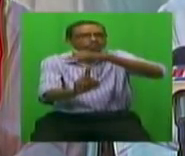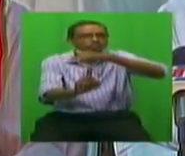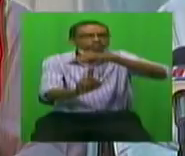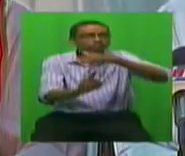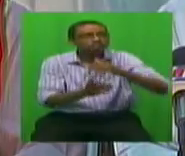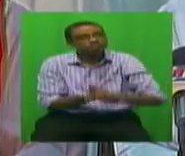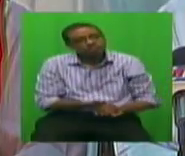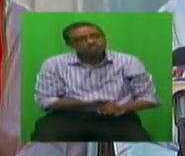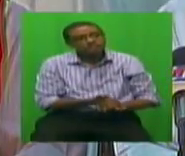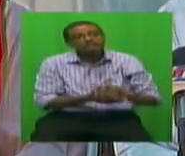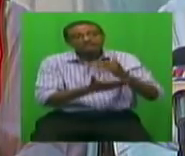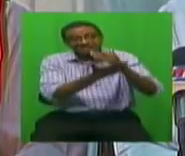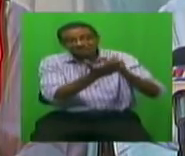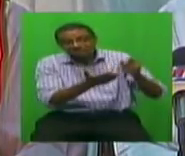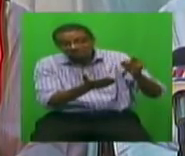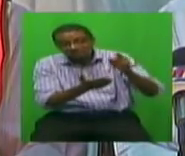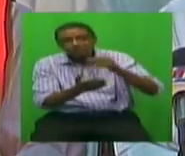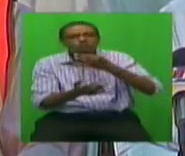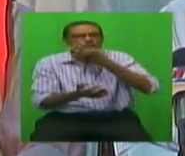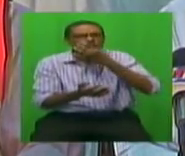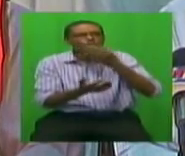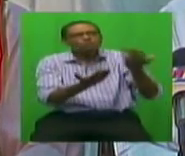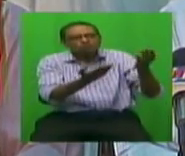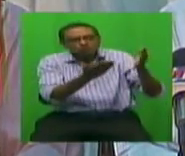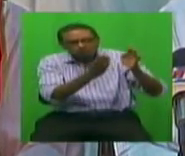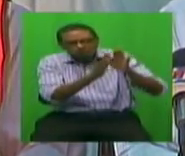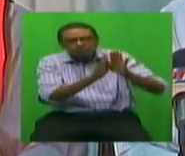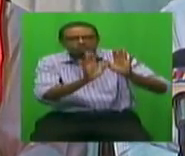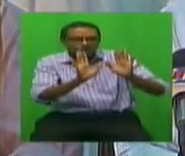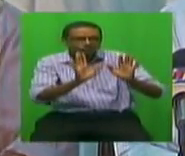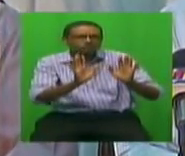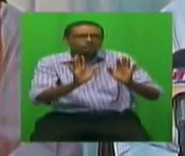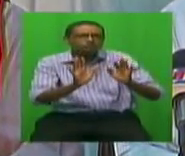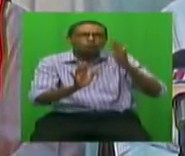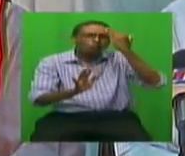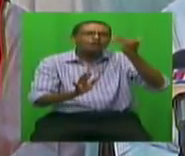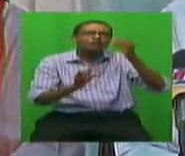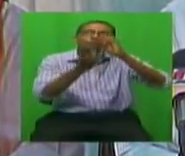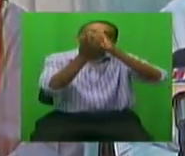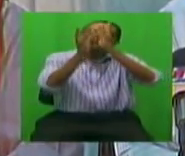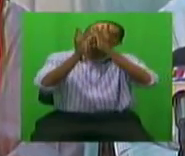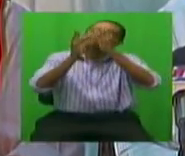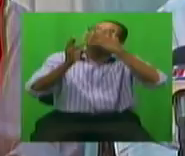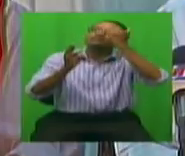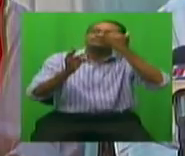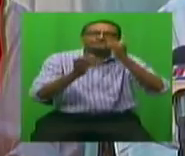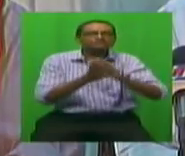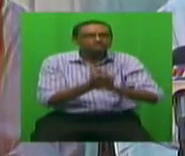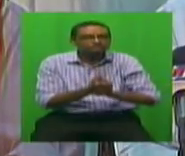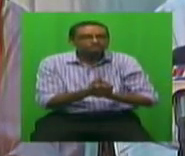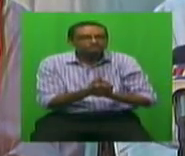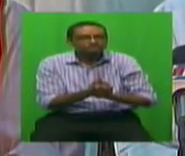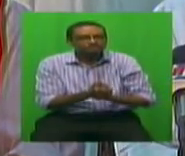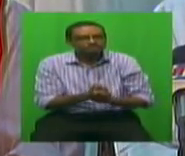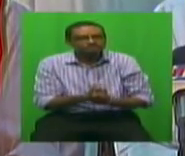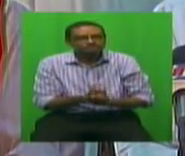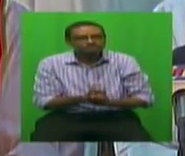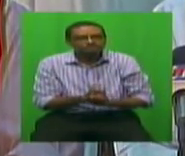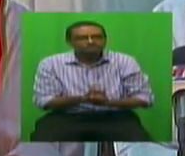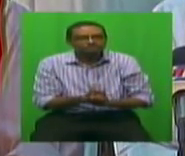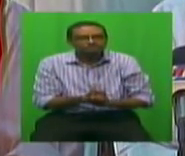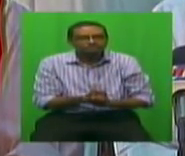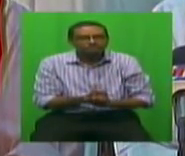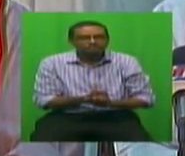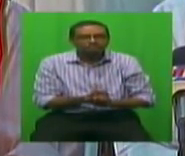but we'll make sure there's a proper assessment of persons' needs and how we can assist people in getting back up on their feet.